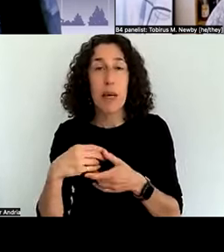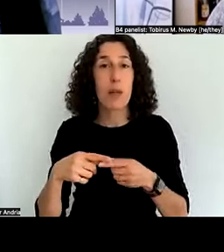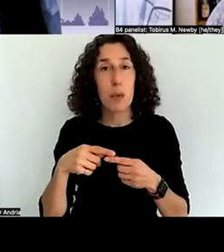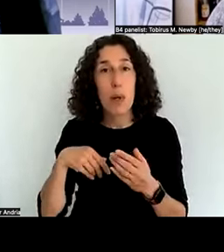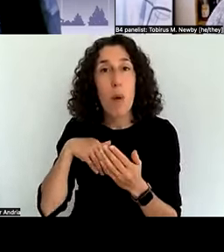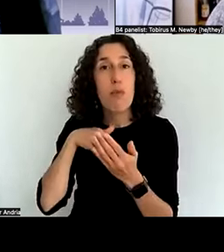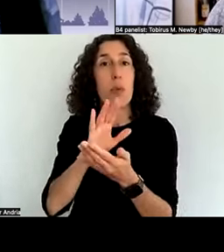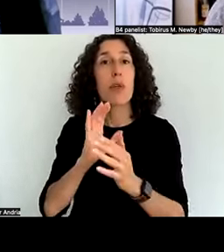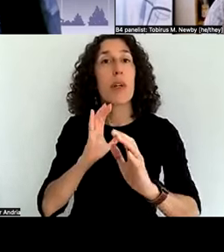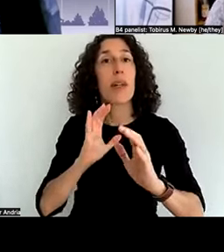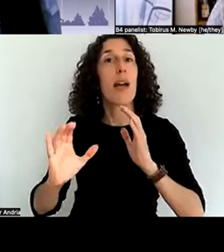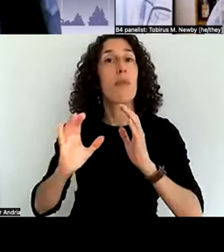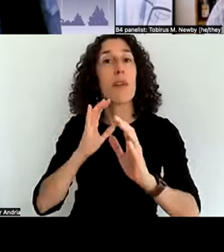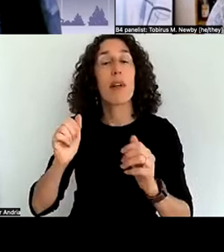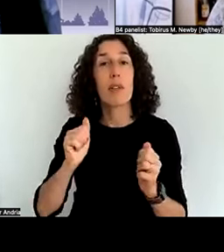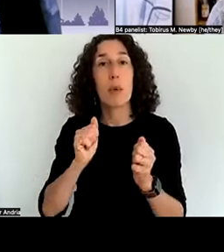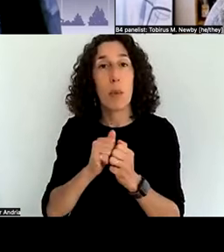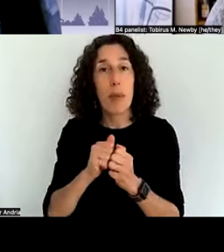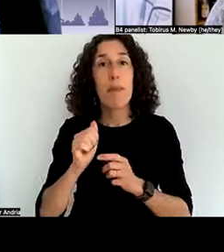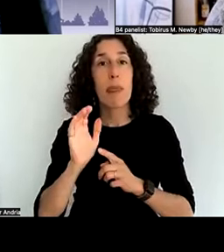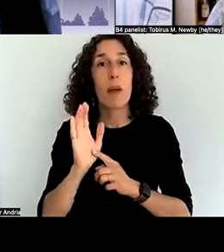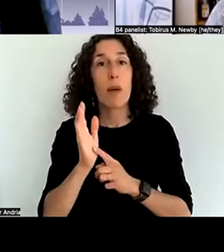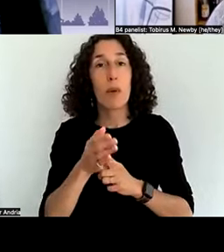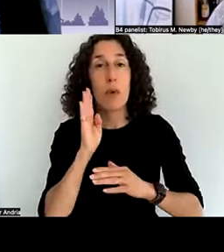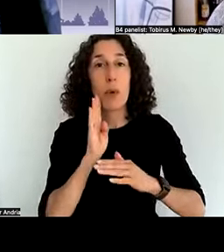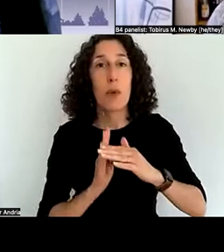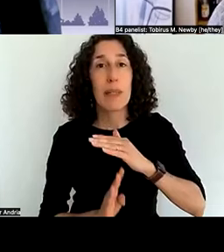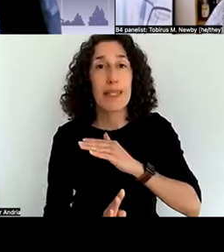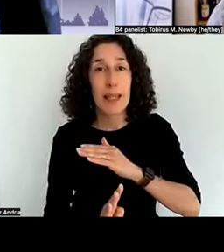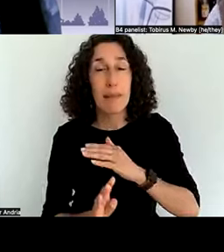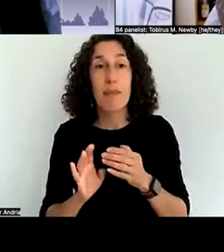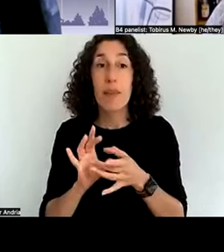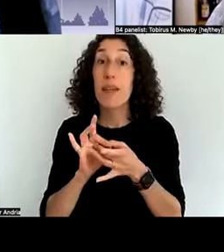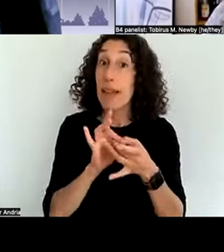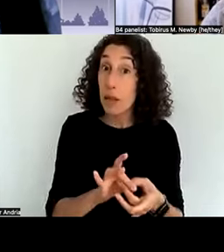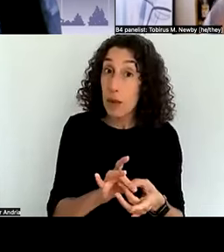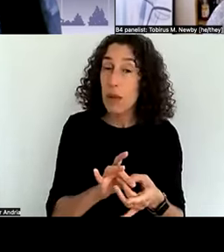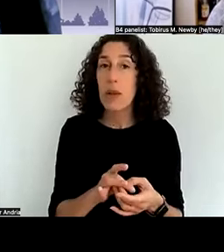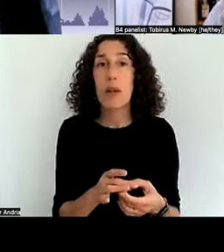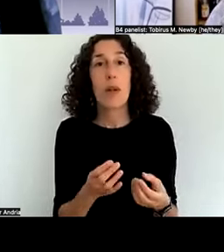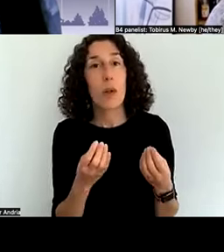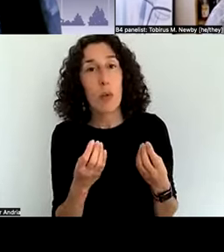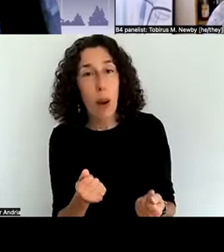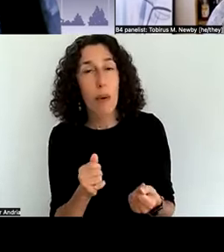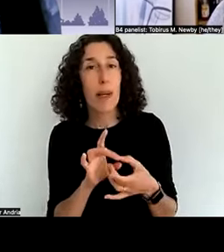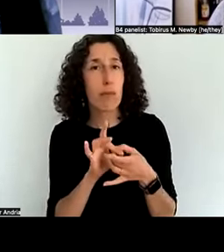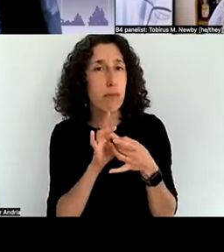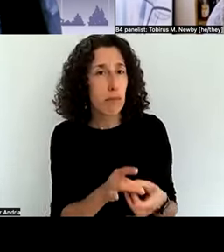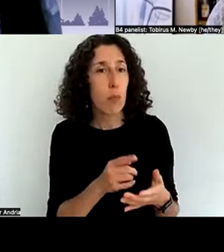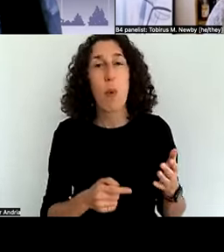cultural humility, centered and grounded in what we might know, but also realizing there's so many things that we